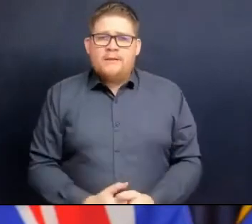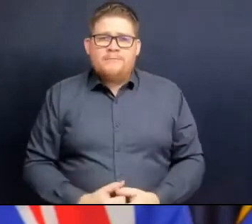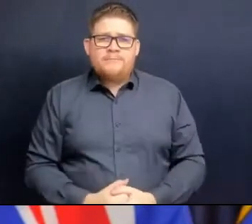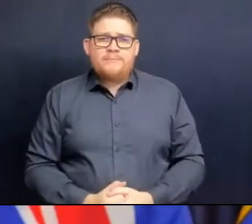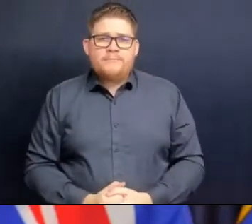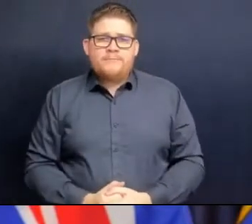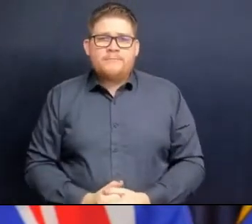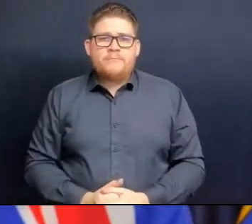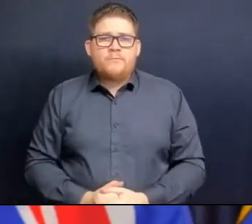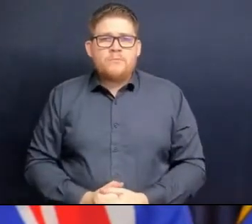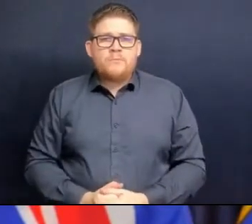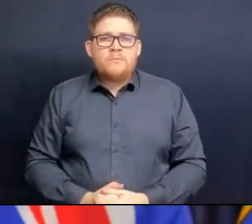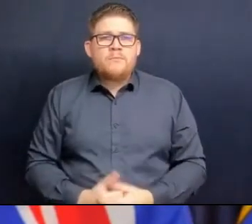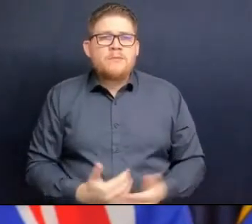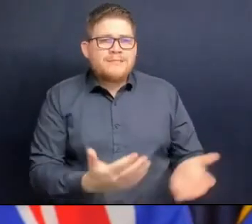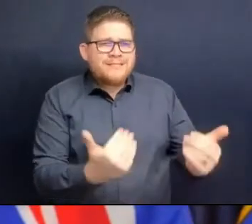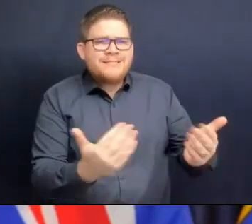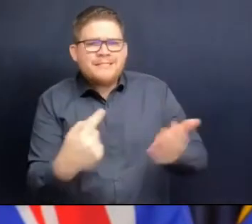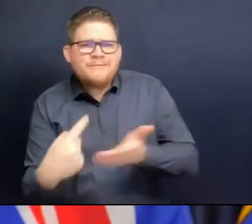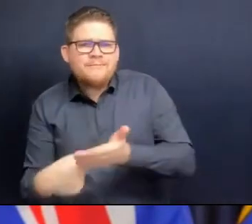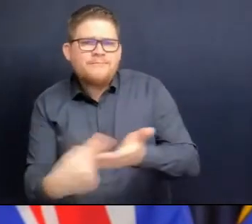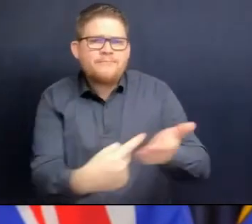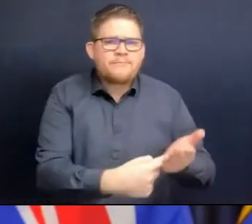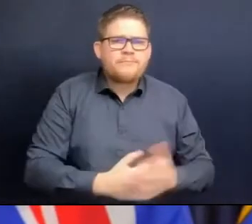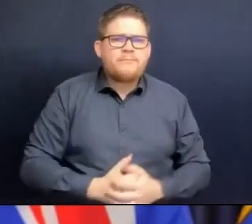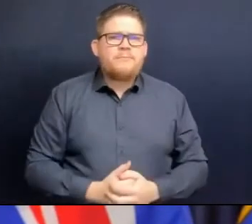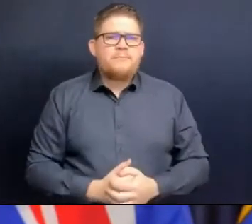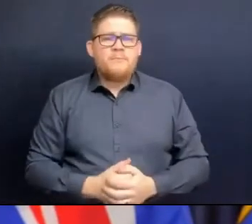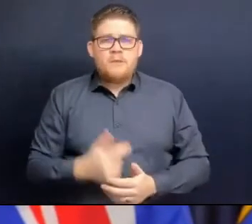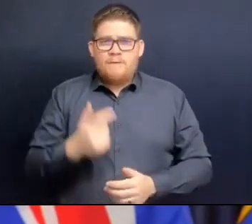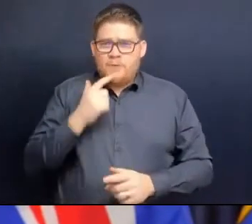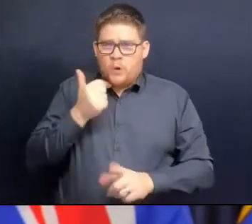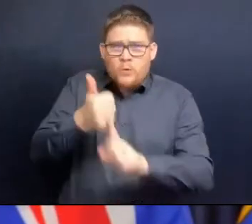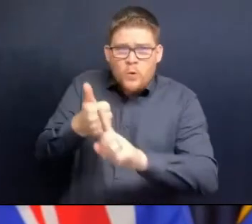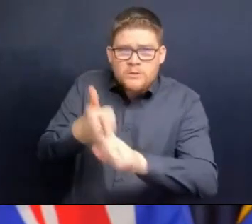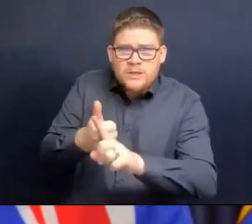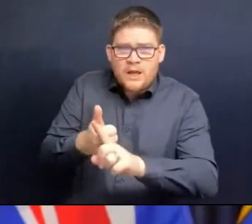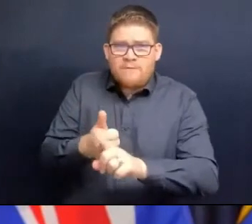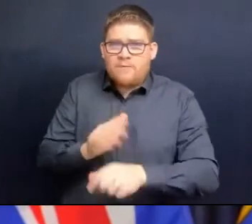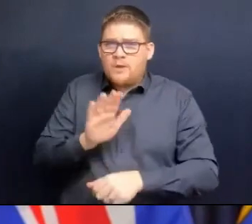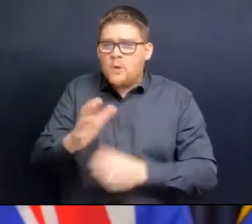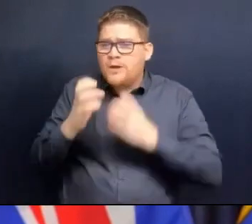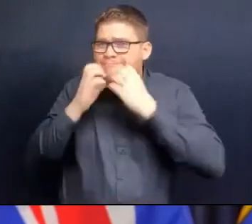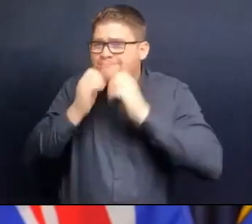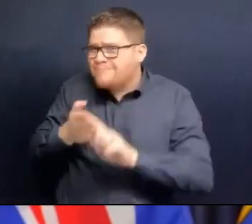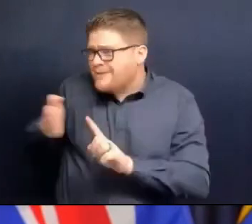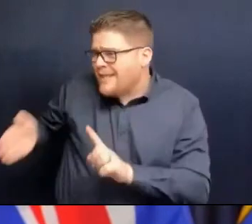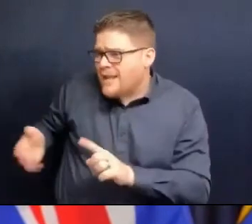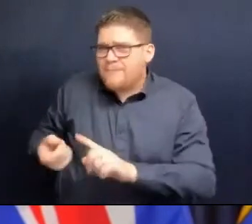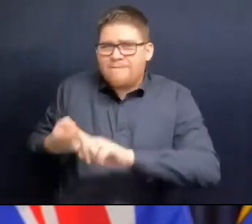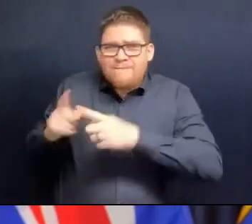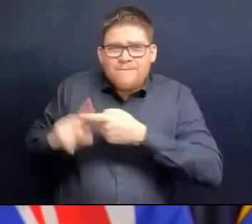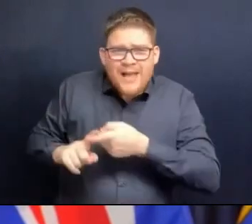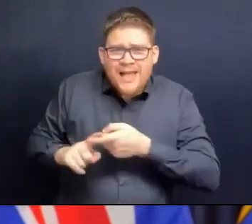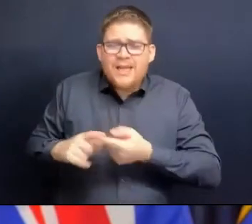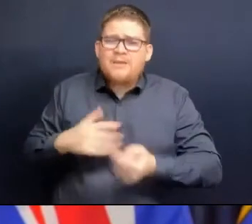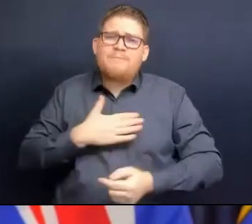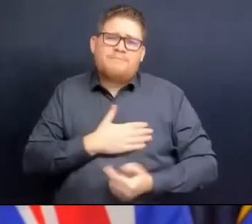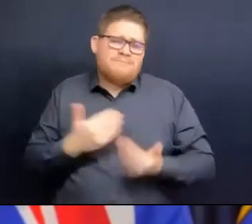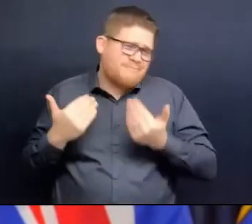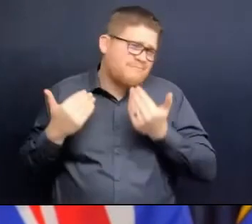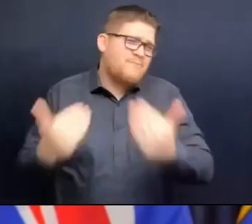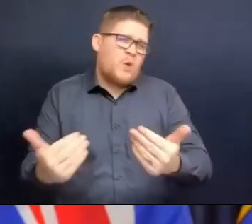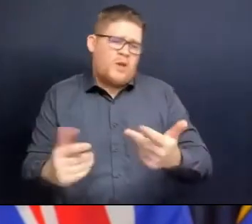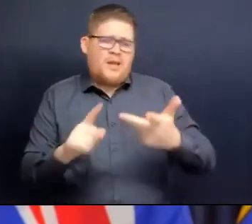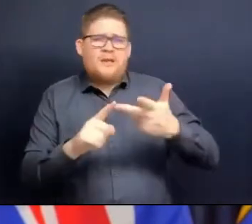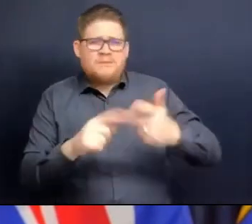I ask people for their health, for the health of the ones they love and the health of their communities, to book their booster dose